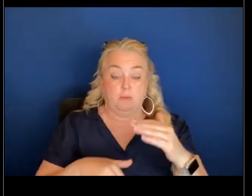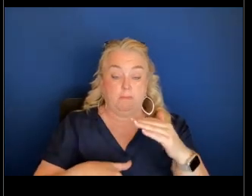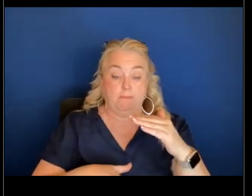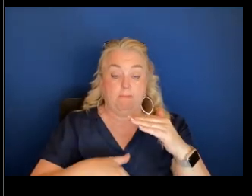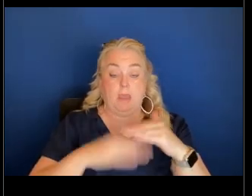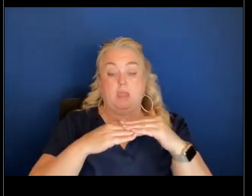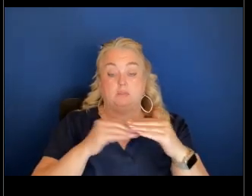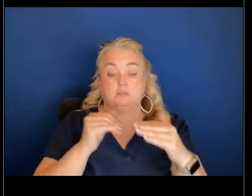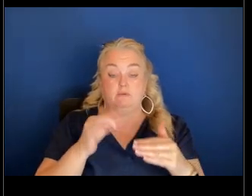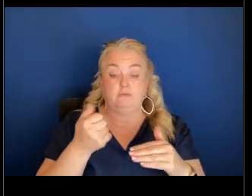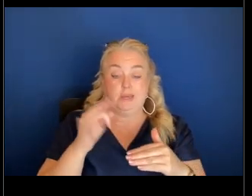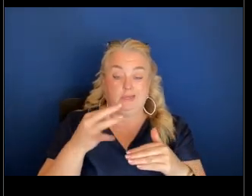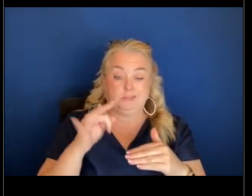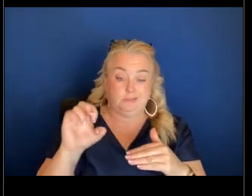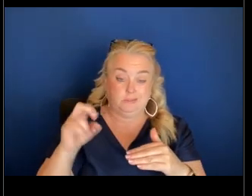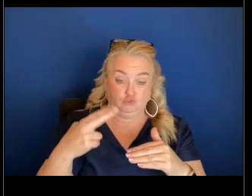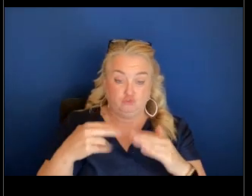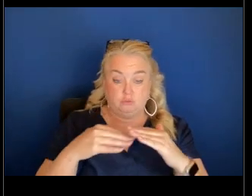lavatory.